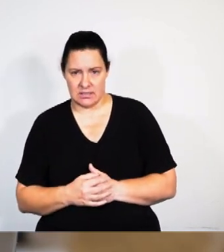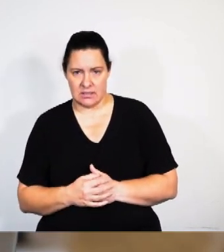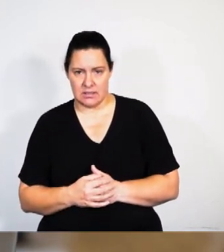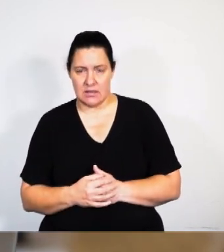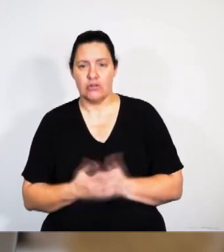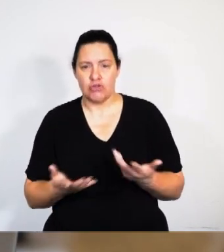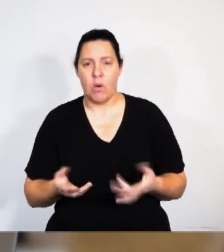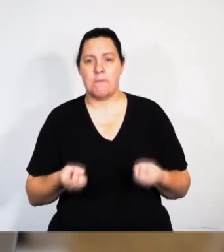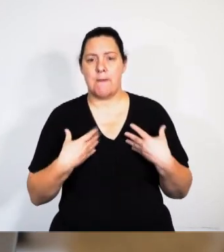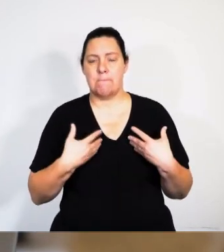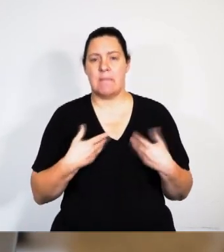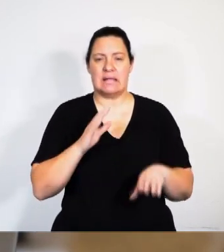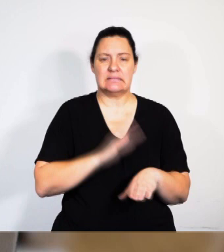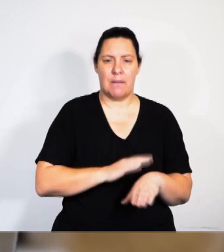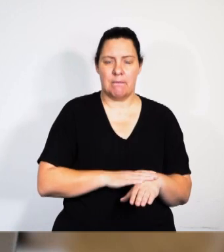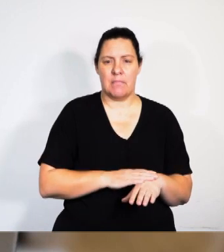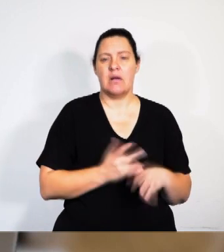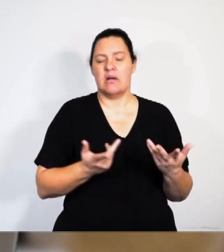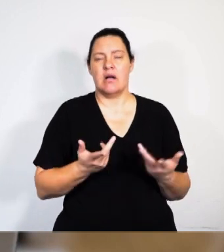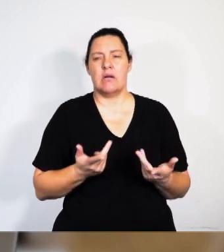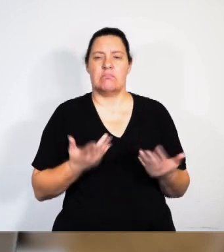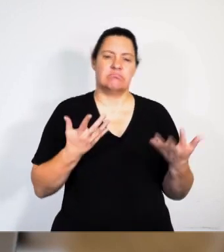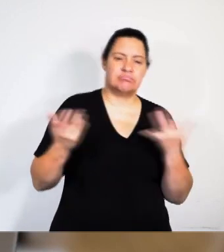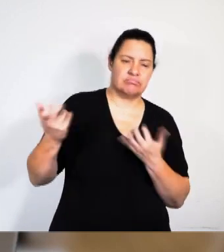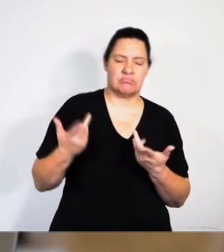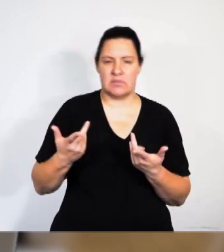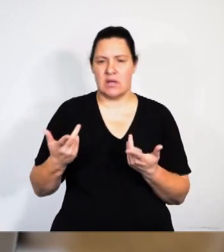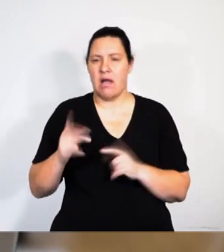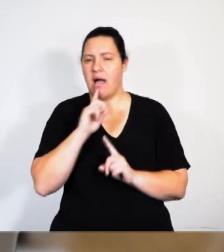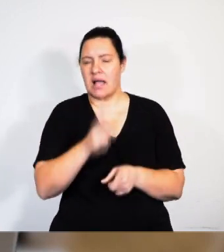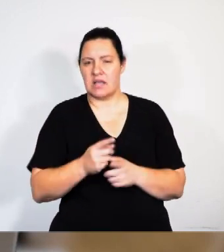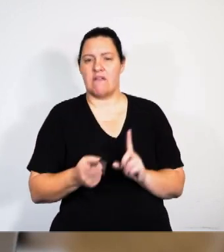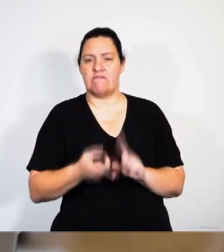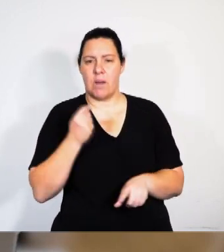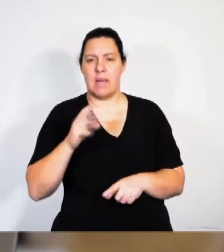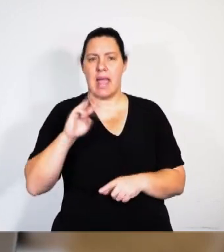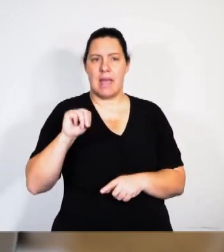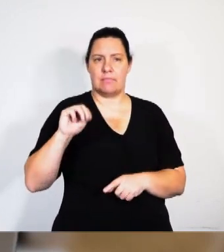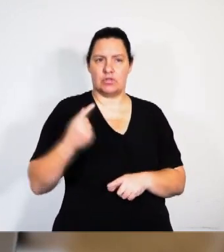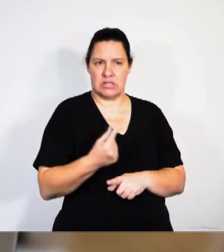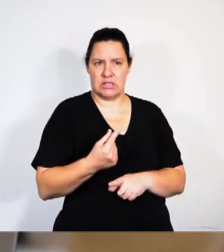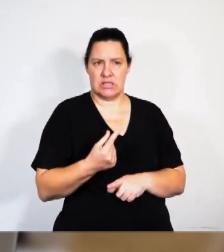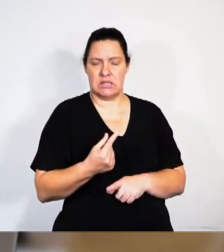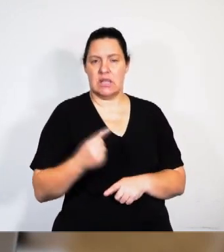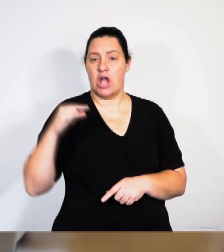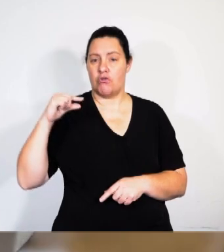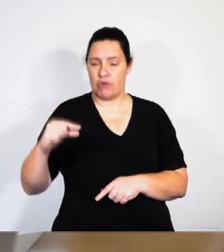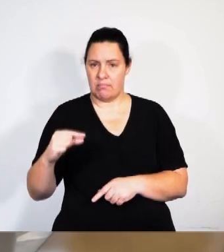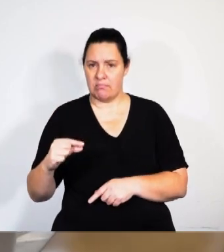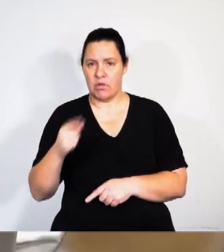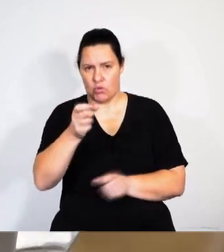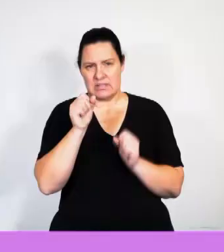there can give yourself some time and work out what will be the answer if you convert from milligrams to